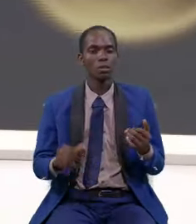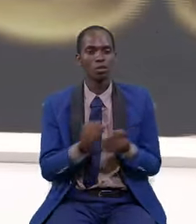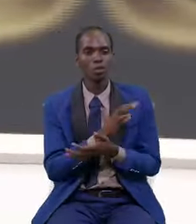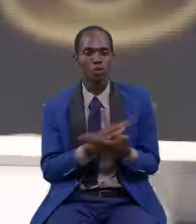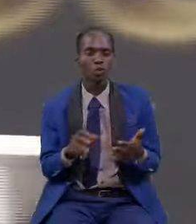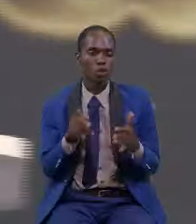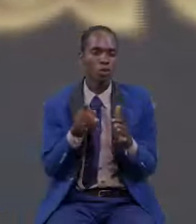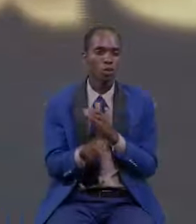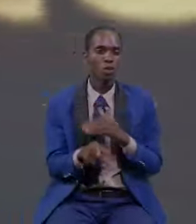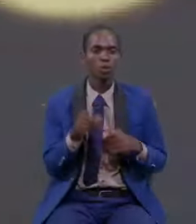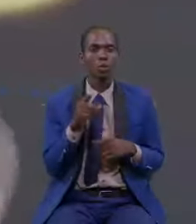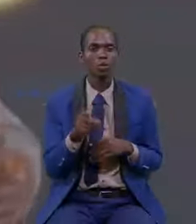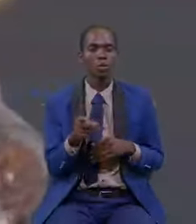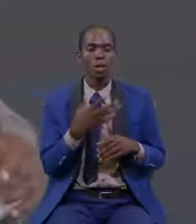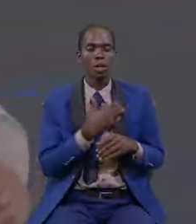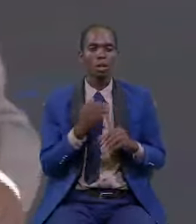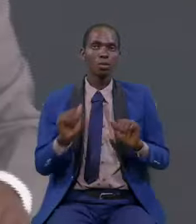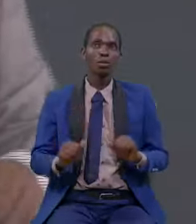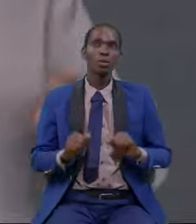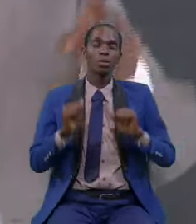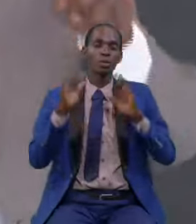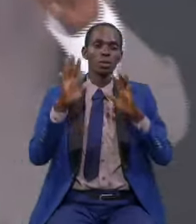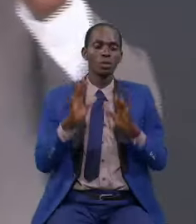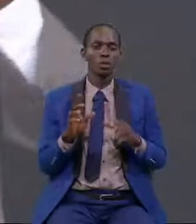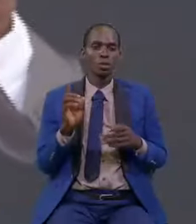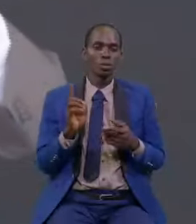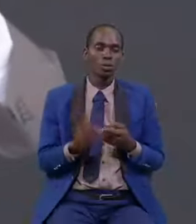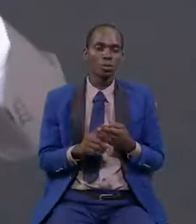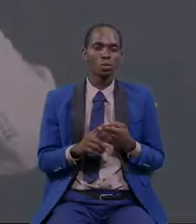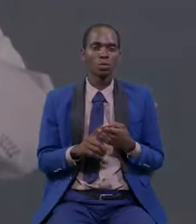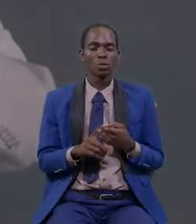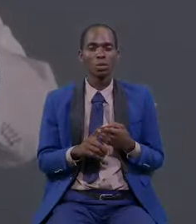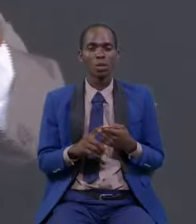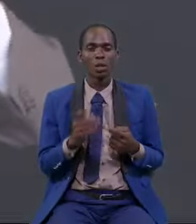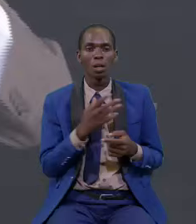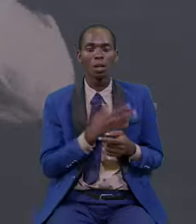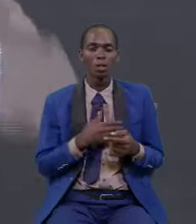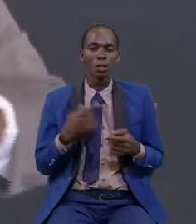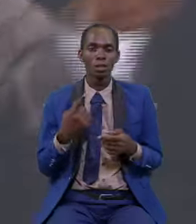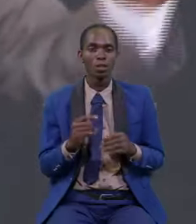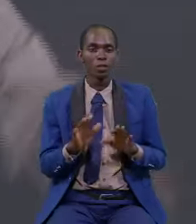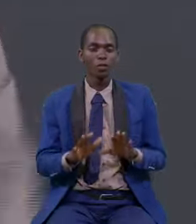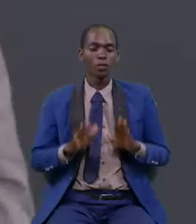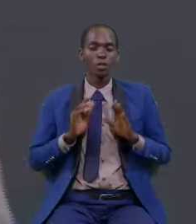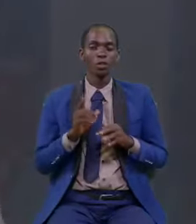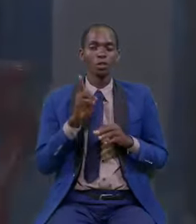hand you over to the Philistines. You have a fear, and the fear you have brings you